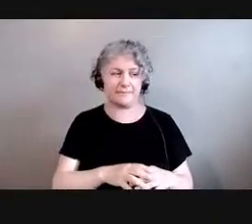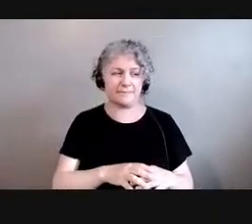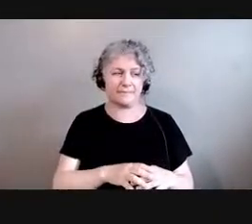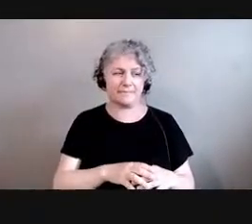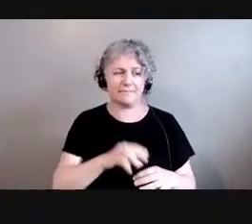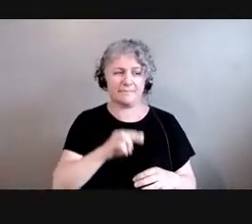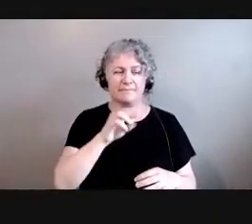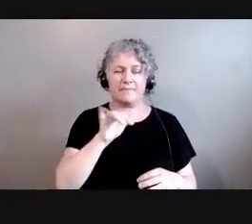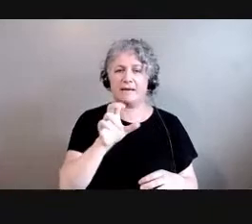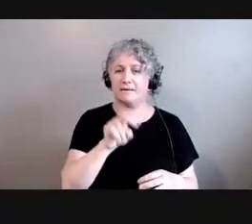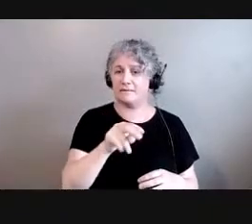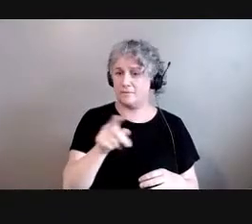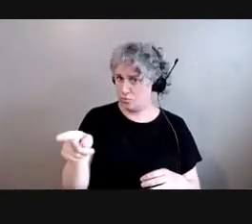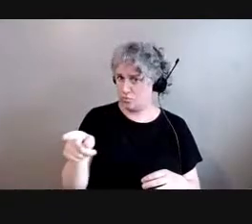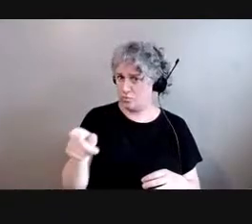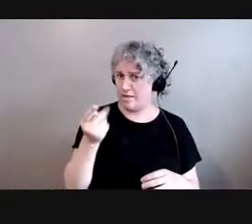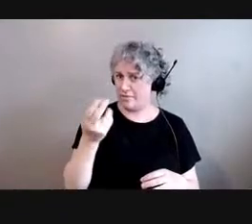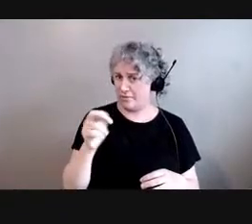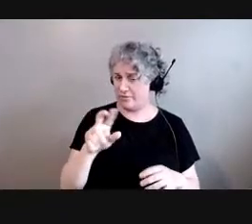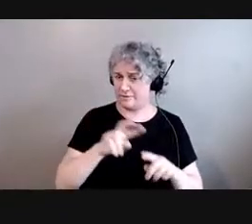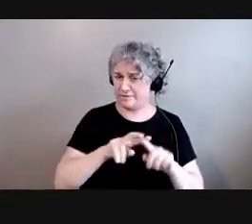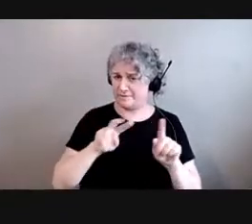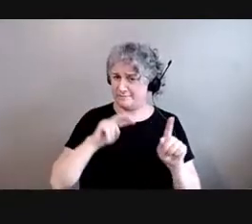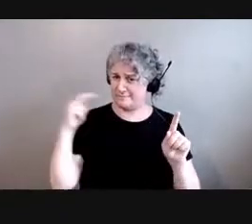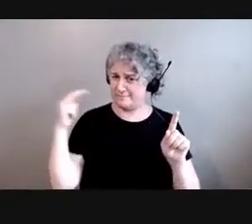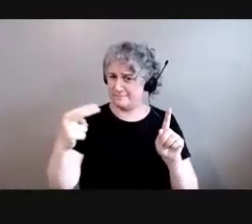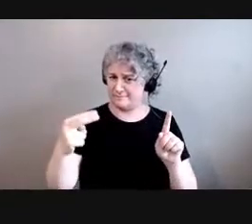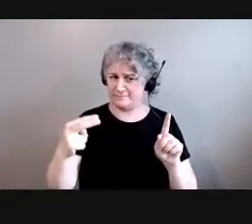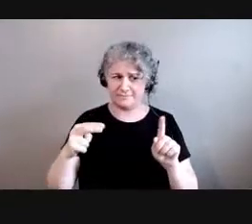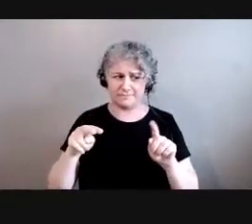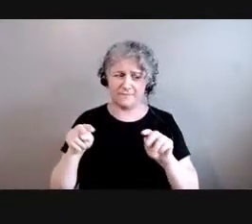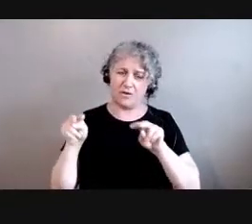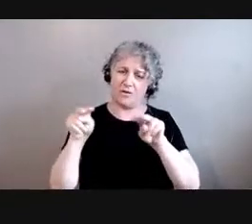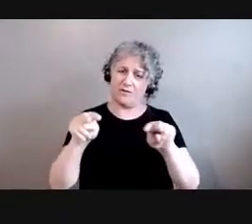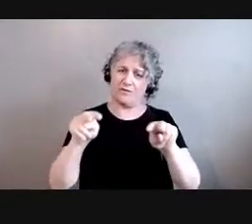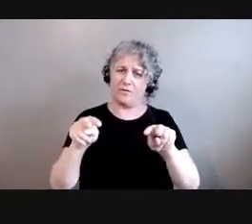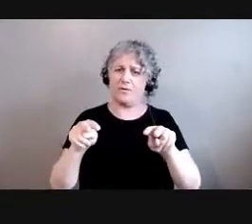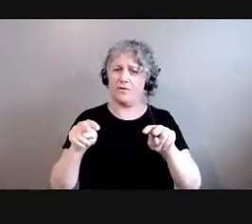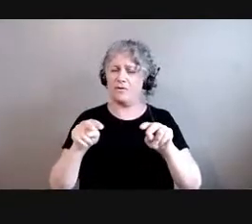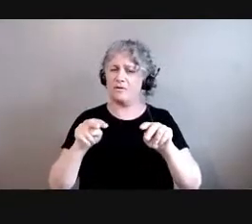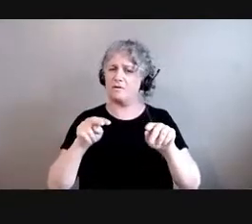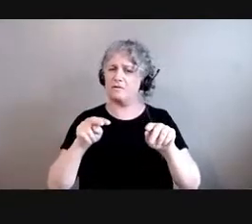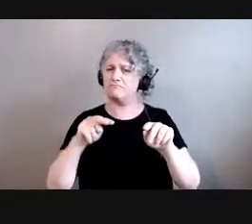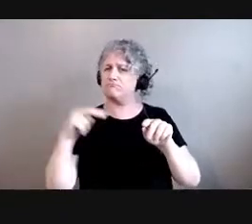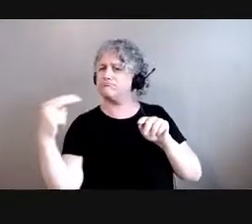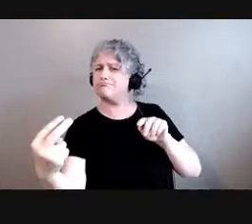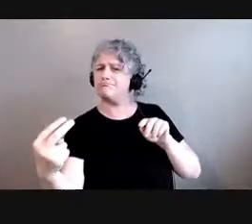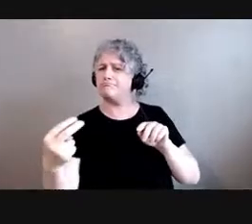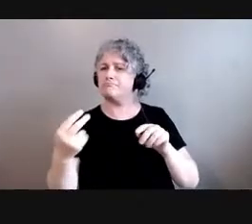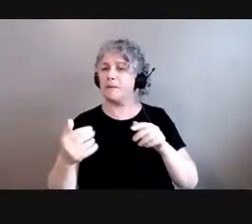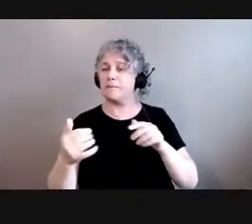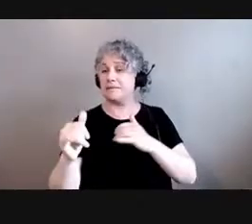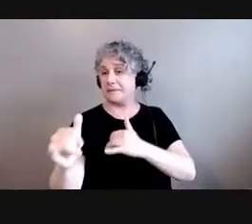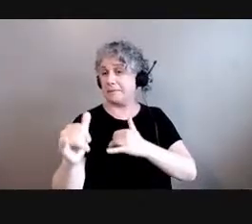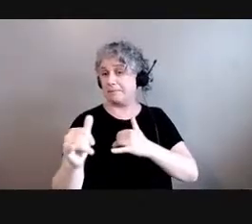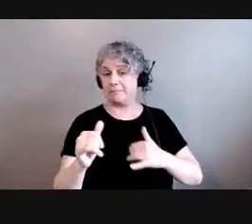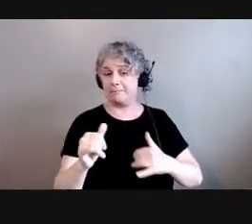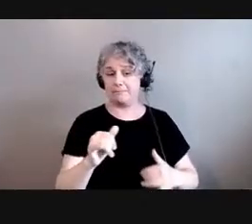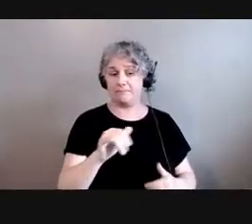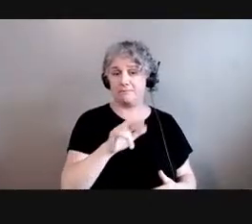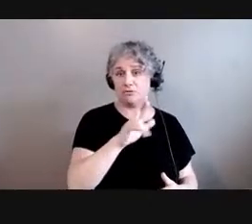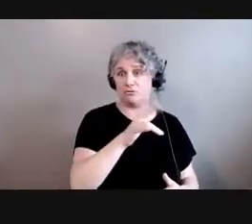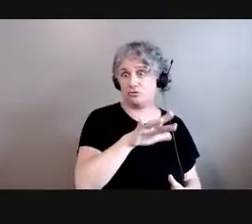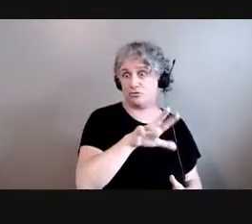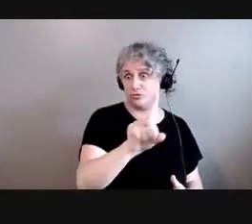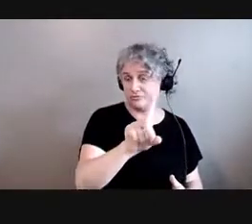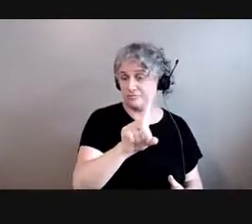got a different perspective on kind of what you look for when it comes to access, and maybe some overlap. Would love to hear, what are some